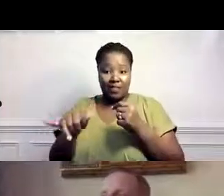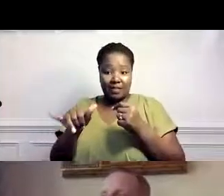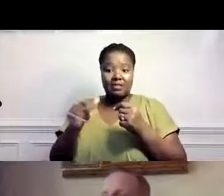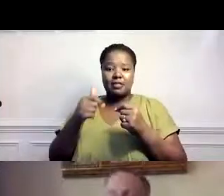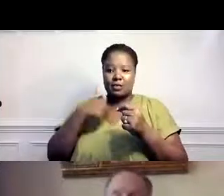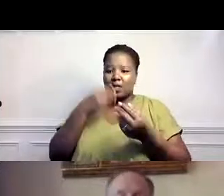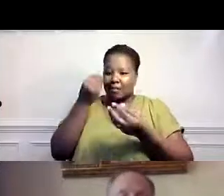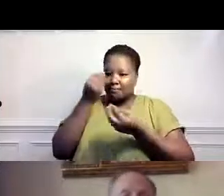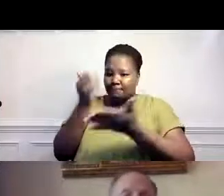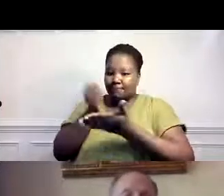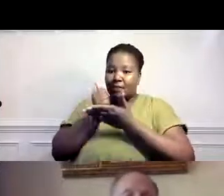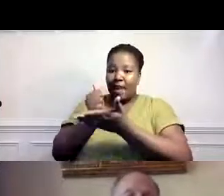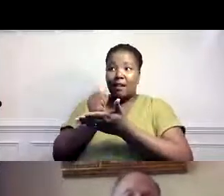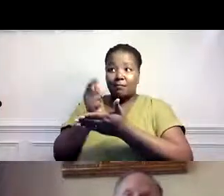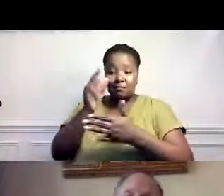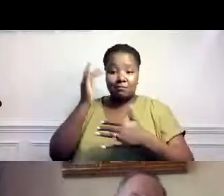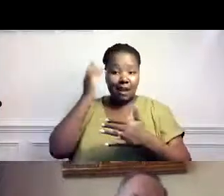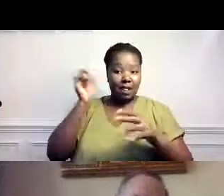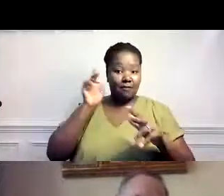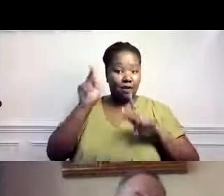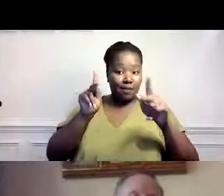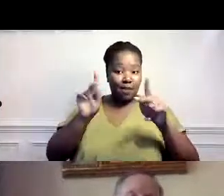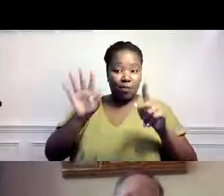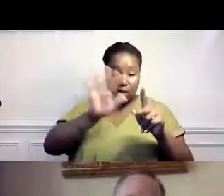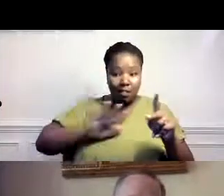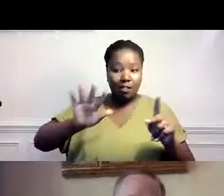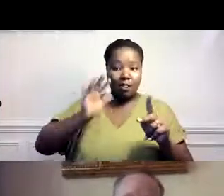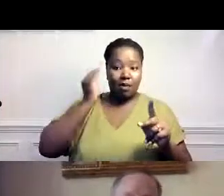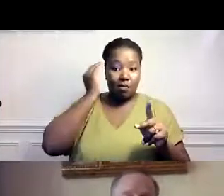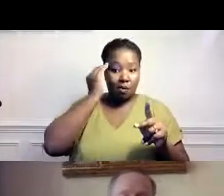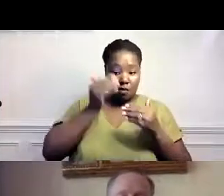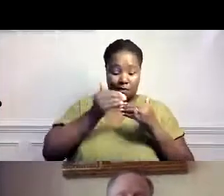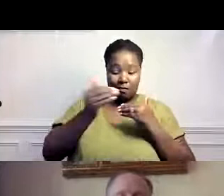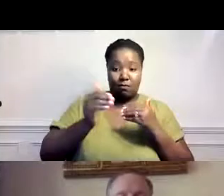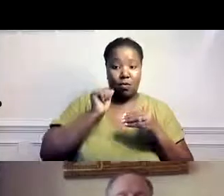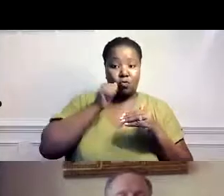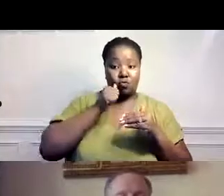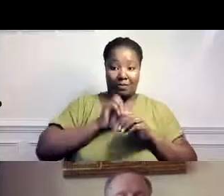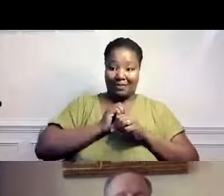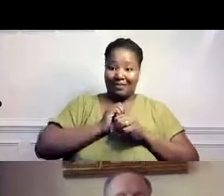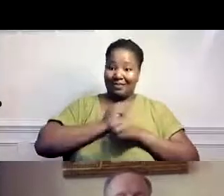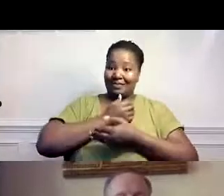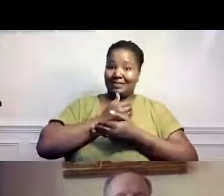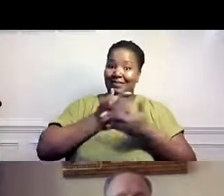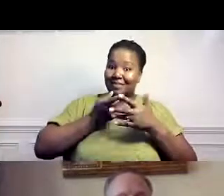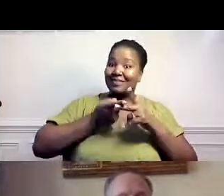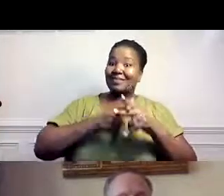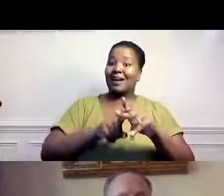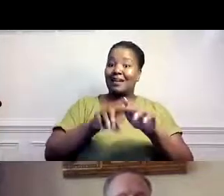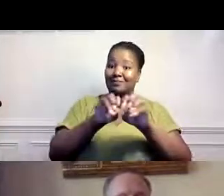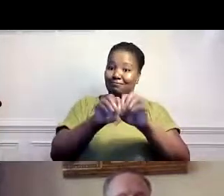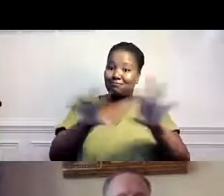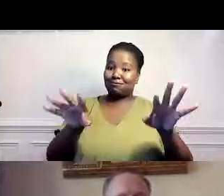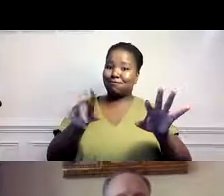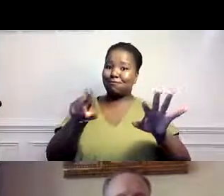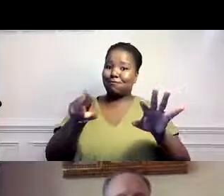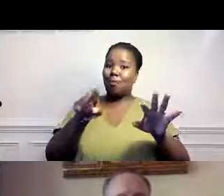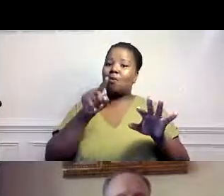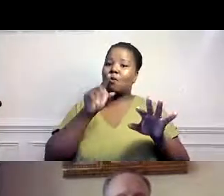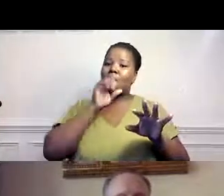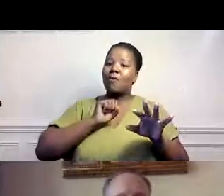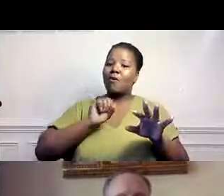navigate the eligibility process, which again, tomorrow opens up for everybody 16 and older. Next slide, please.